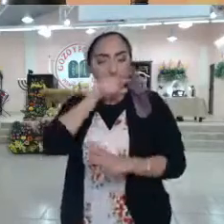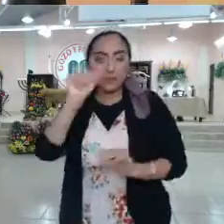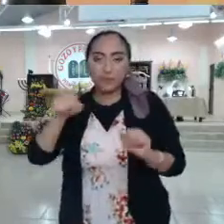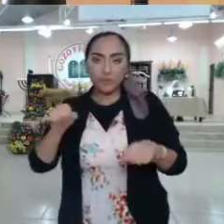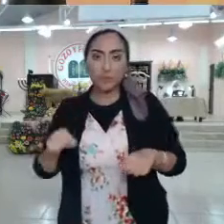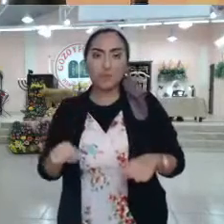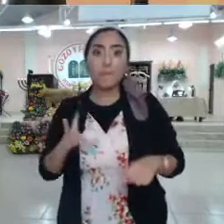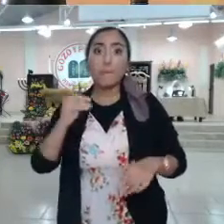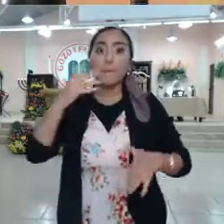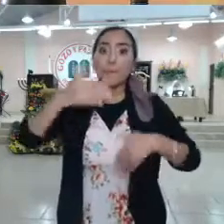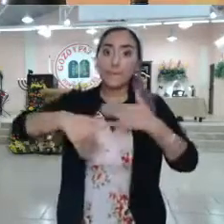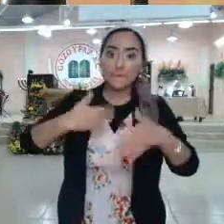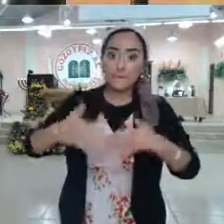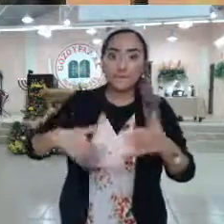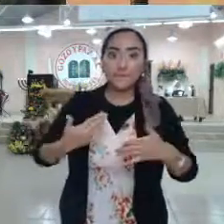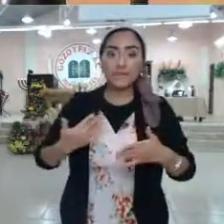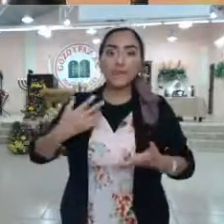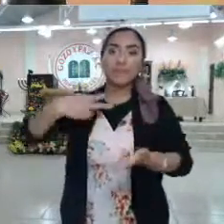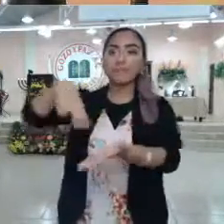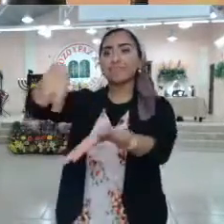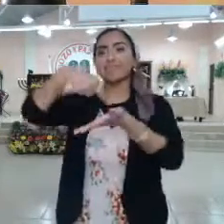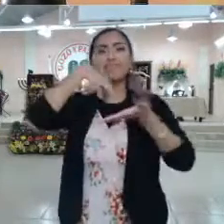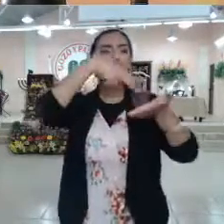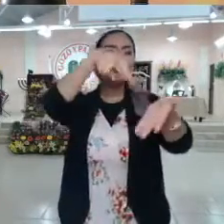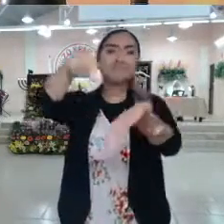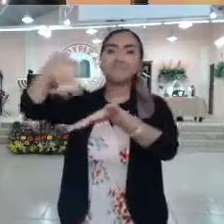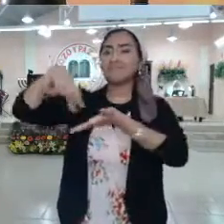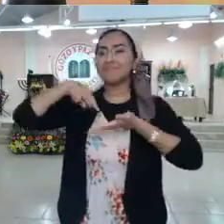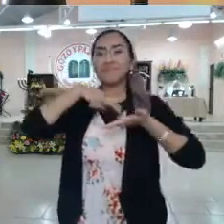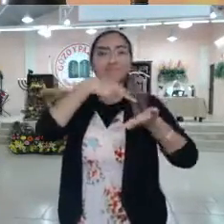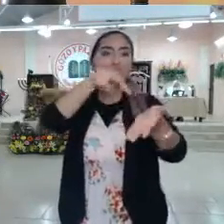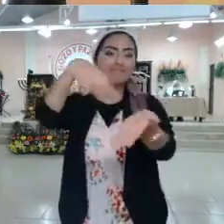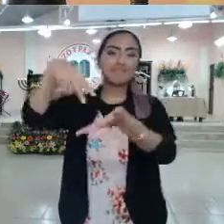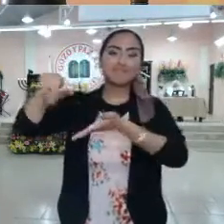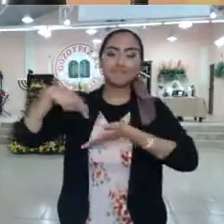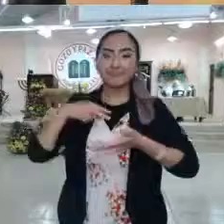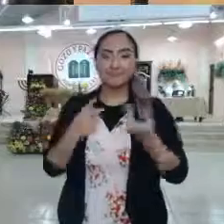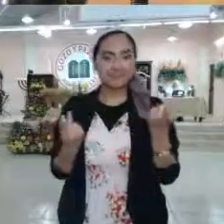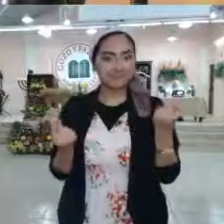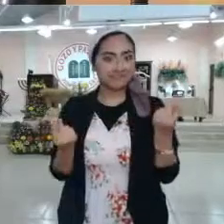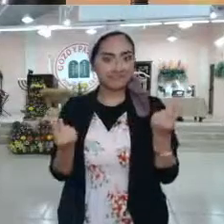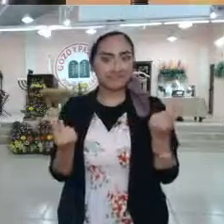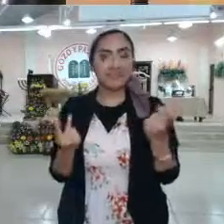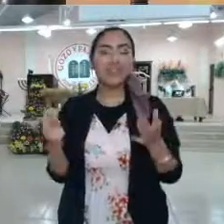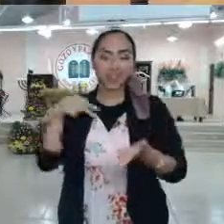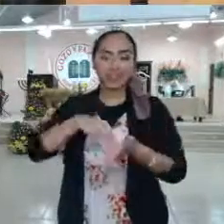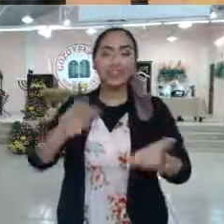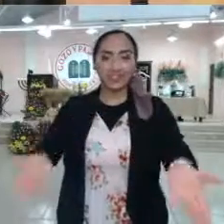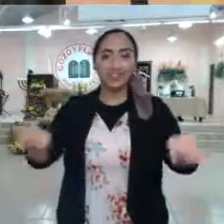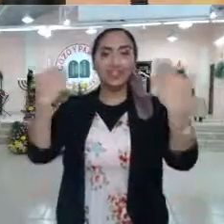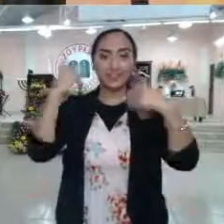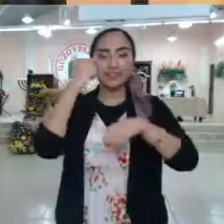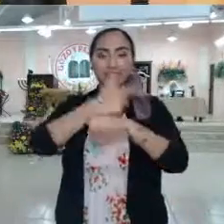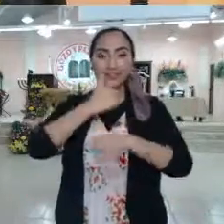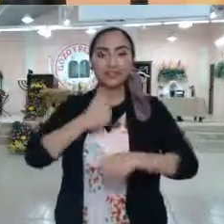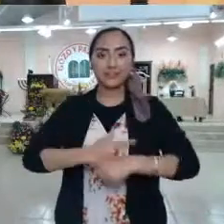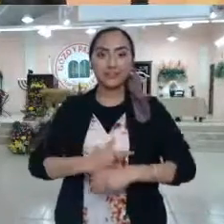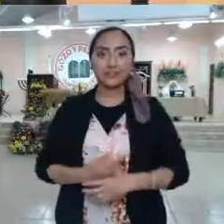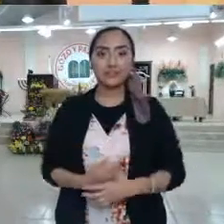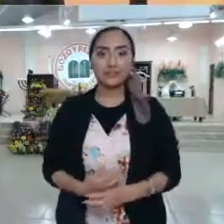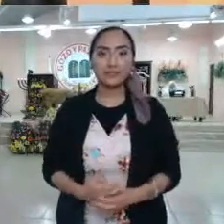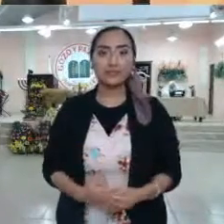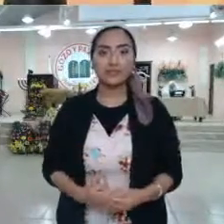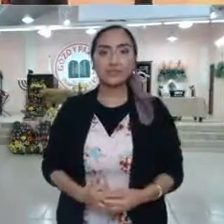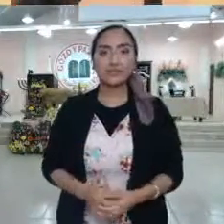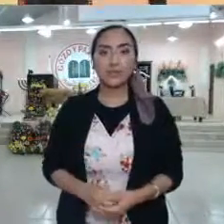going to pray for Y you. después And andan then danzando como they're trompos dancing chilladores. just as Vamos a they're ponerles dancing aquí, a lot. bendito es el Abacados. Blessed is